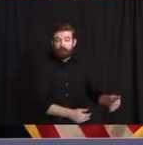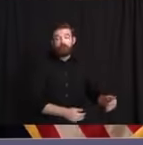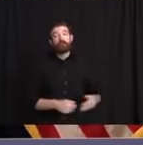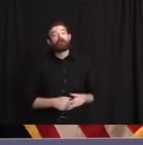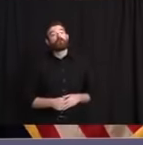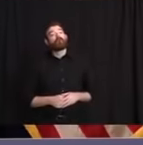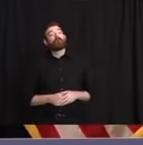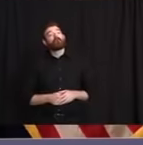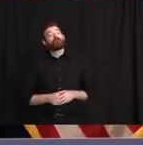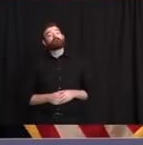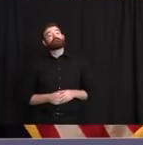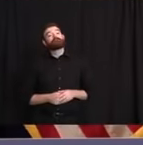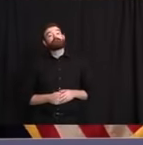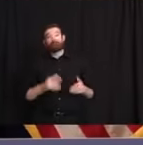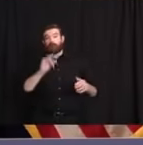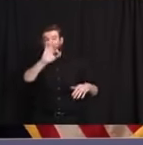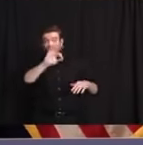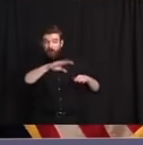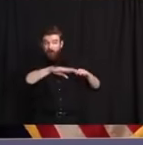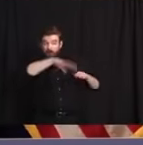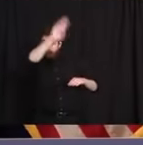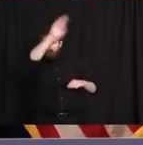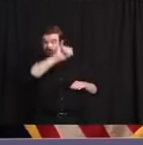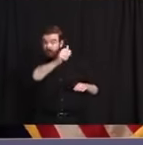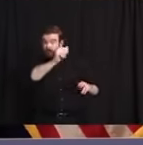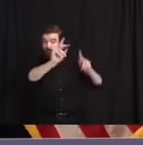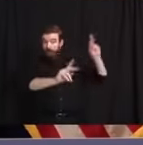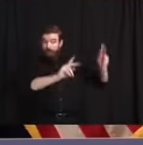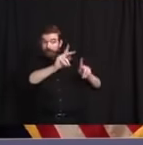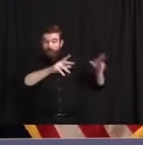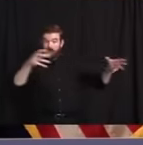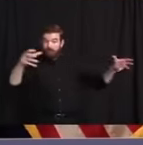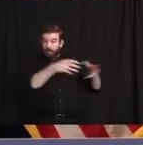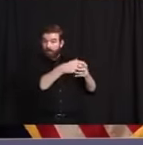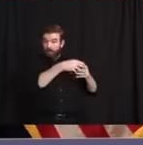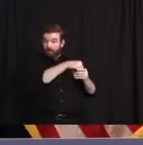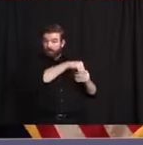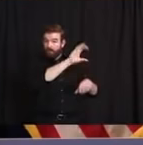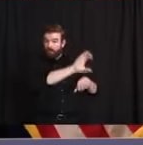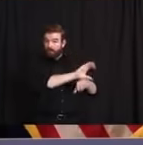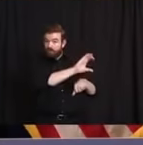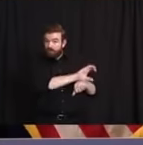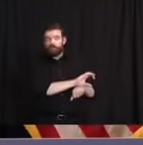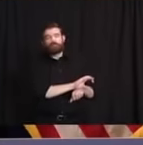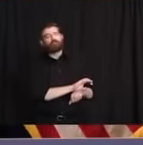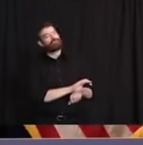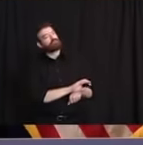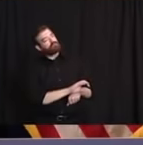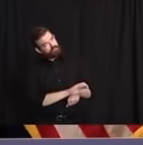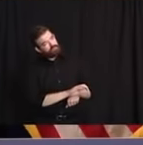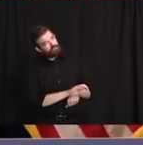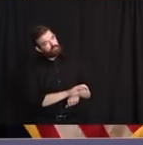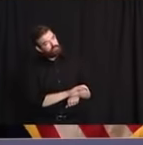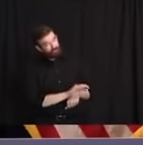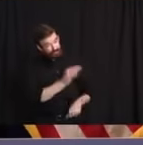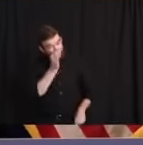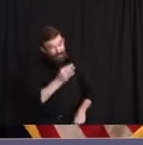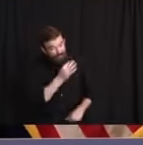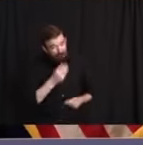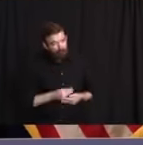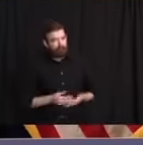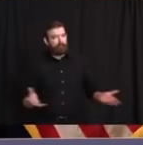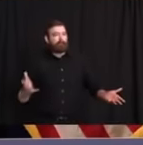amount of gathering capacity that we've got, which is 10 people indoors, and communion is being served, we would